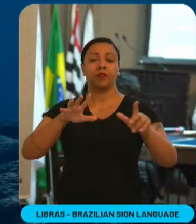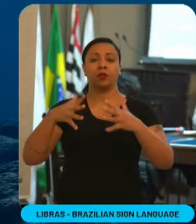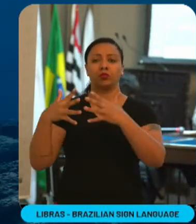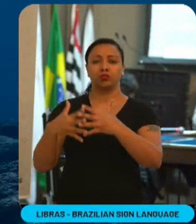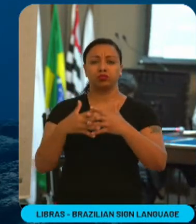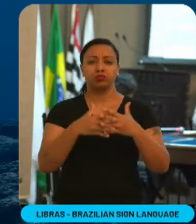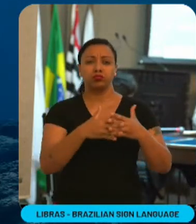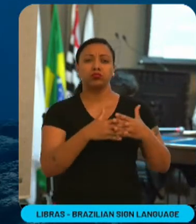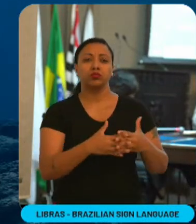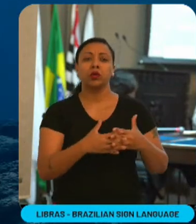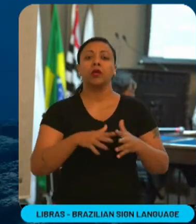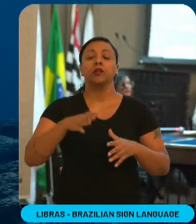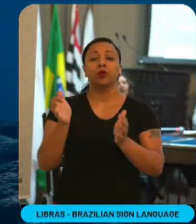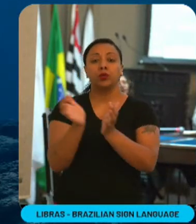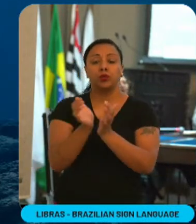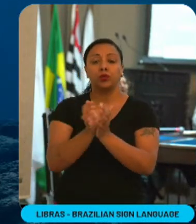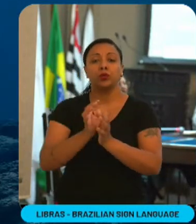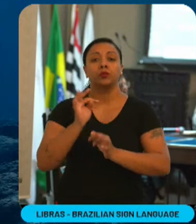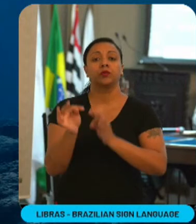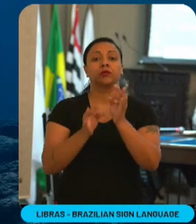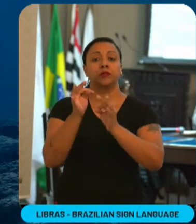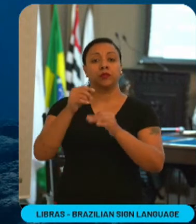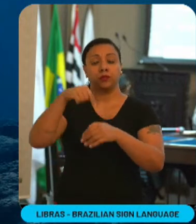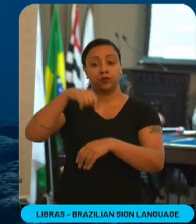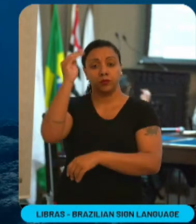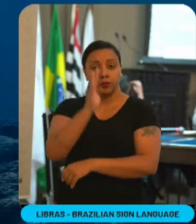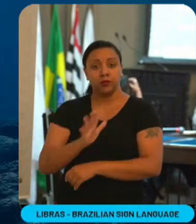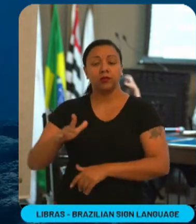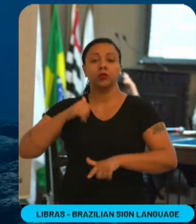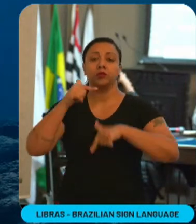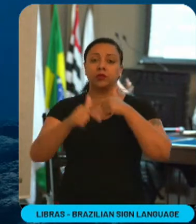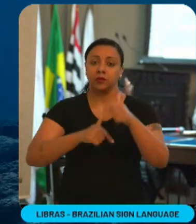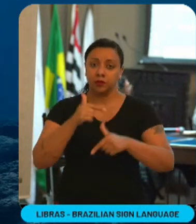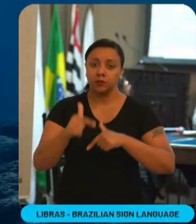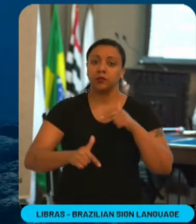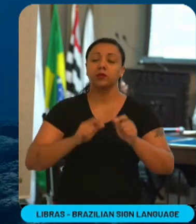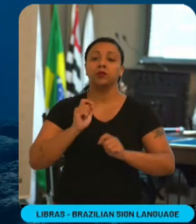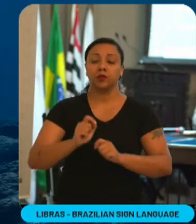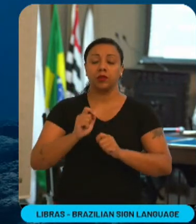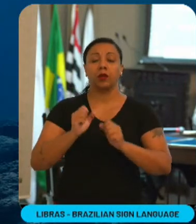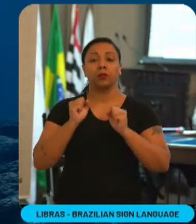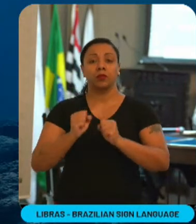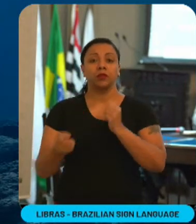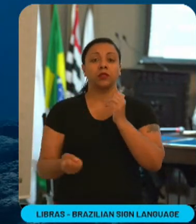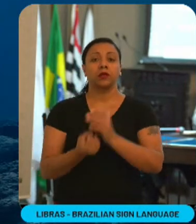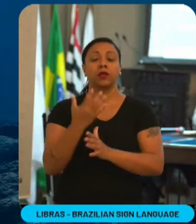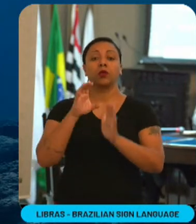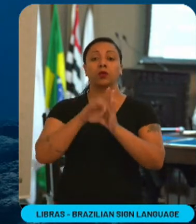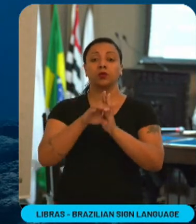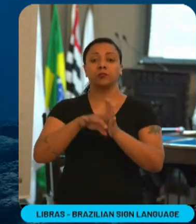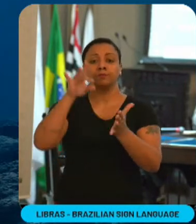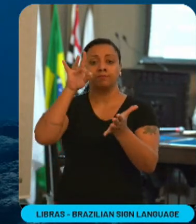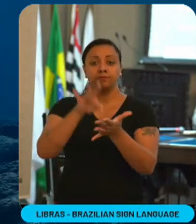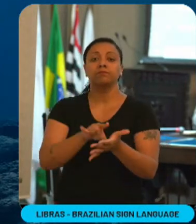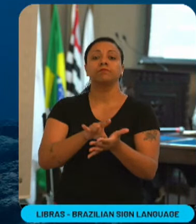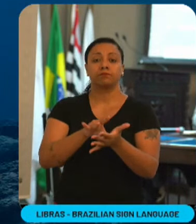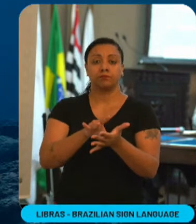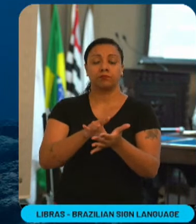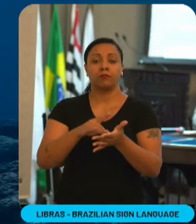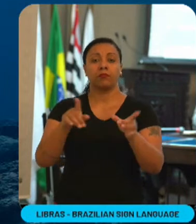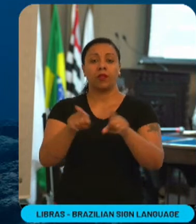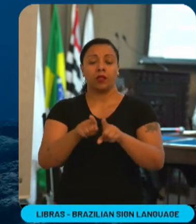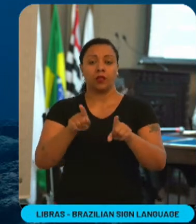China has its own. So this technical group in the Brazilian case is talking not